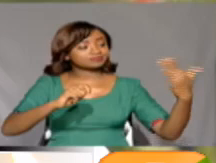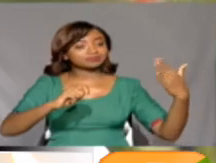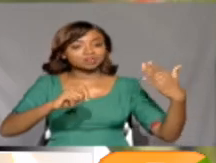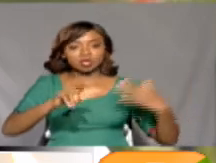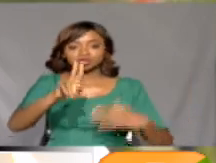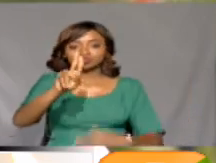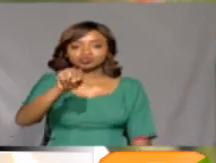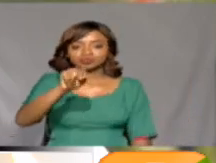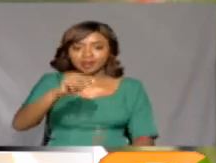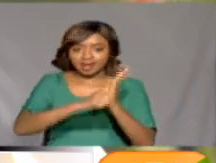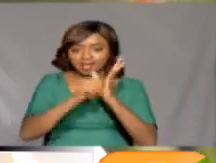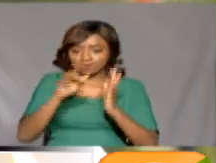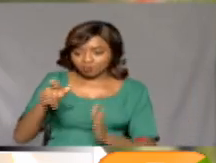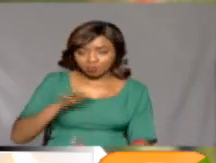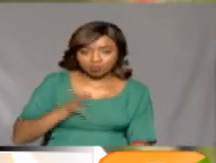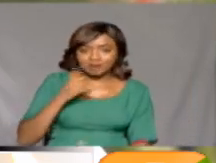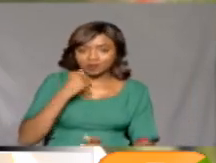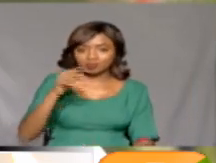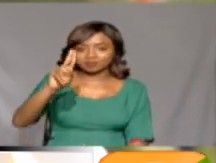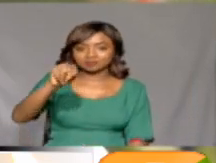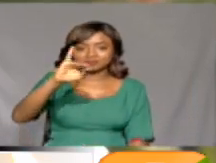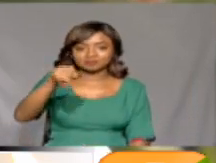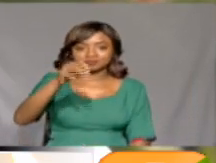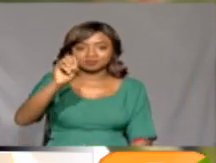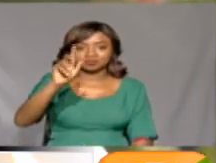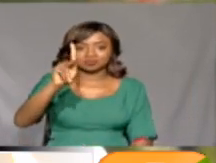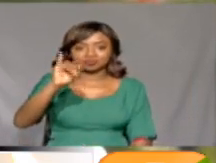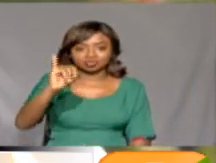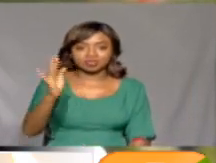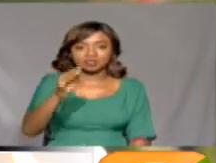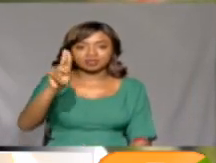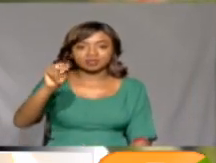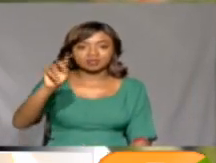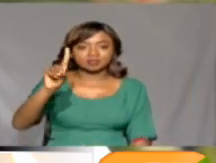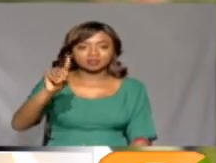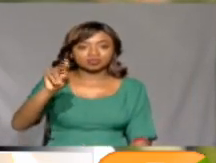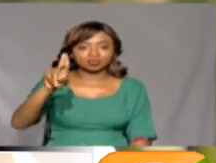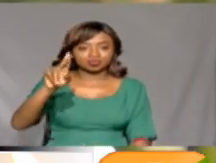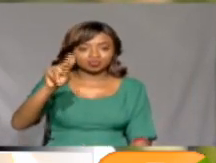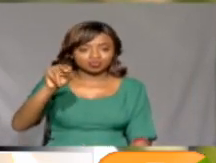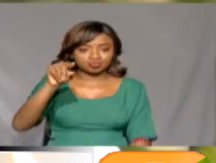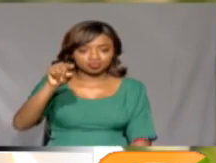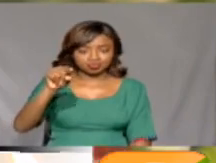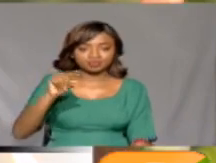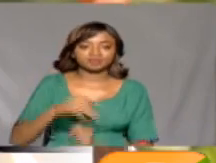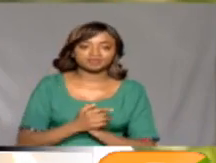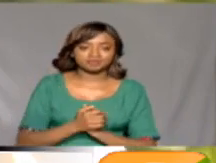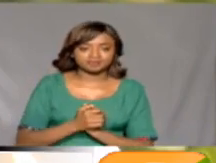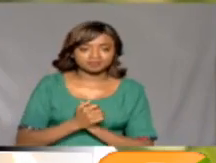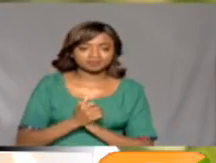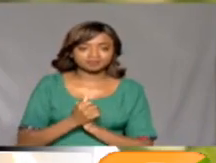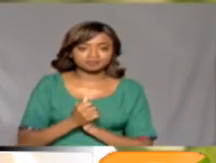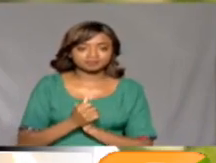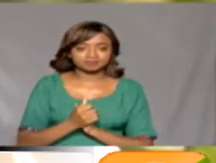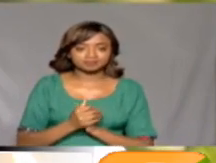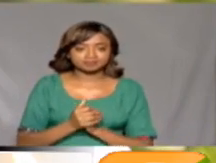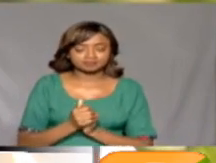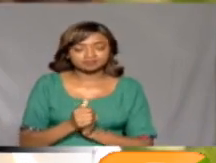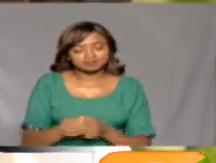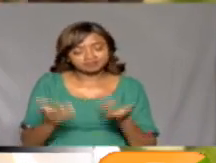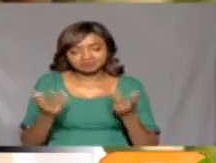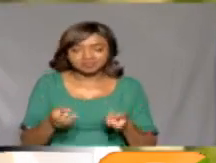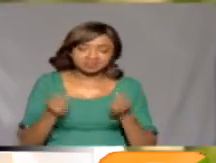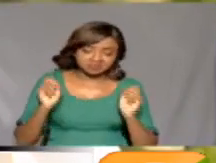So we are looking now, hey, this thing is really moving, eh? So anyway, but it happened